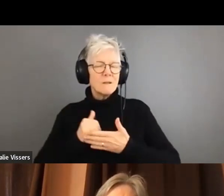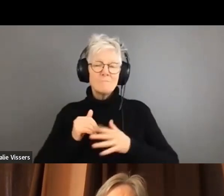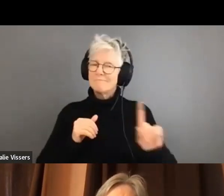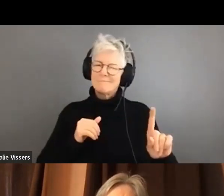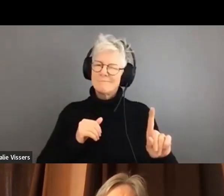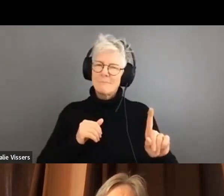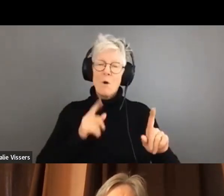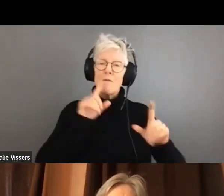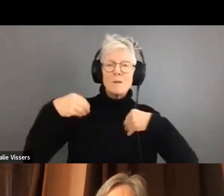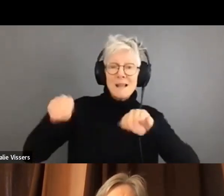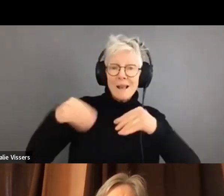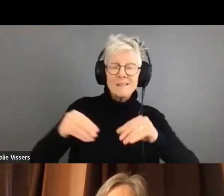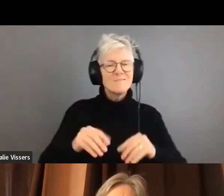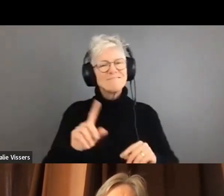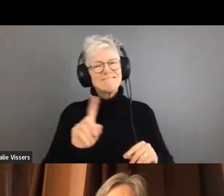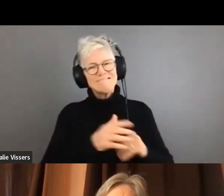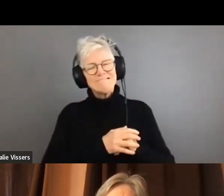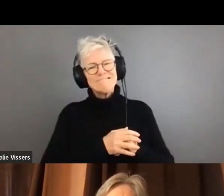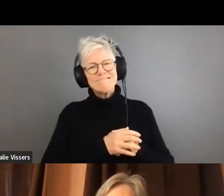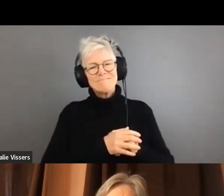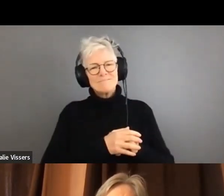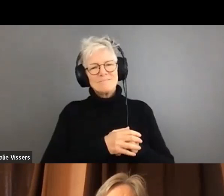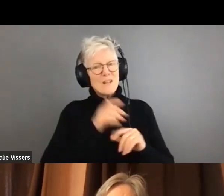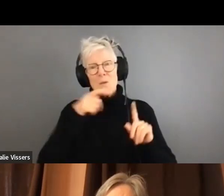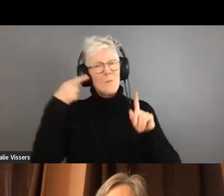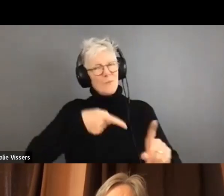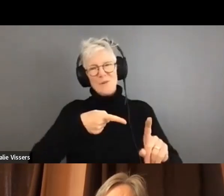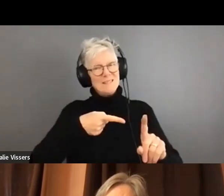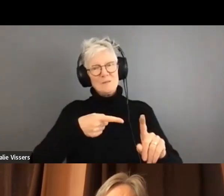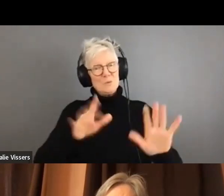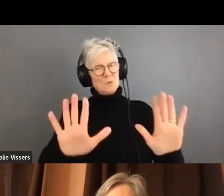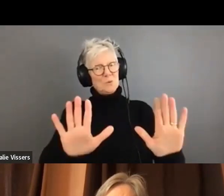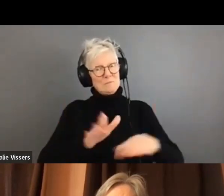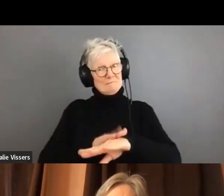show to make money. Oh boy.